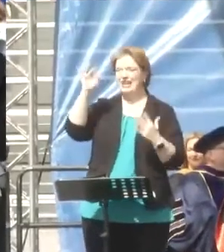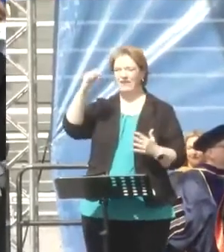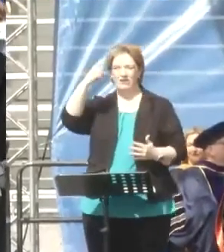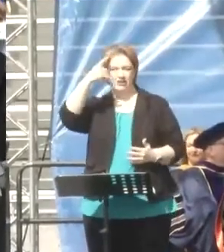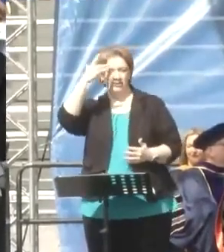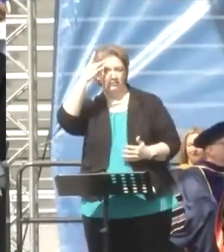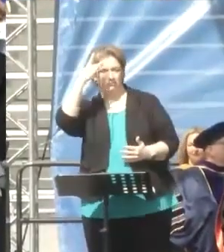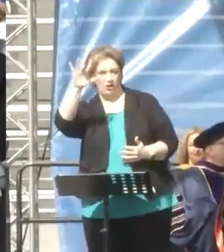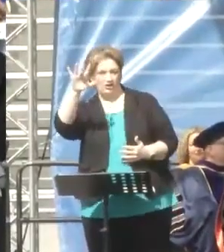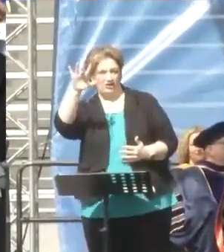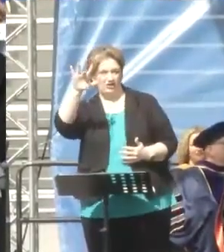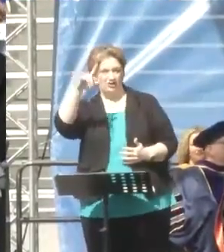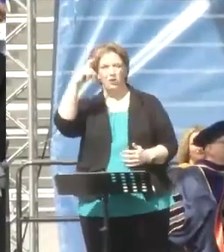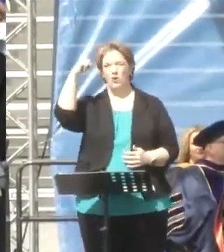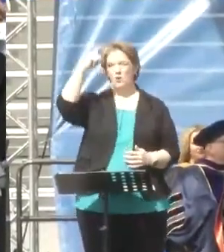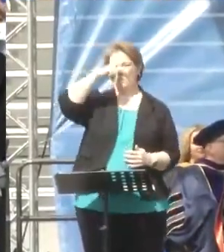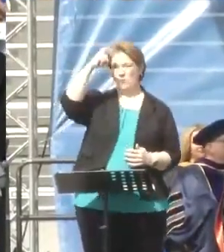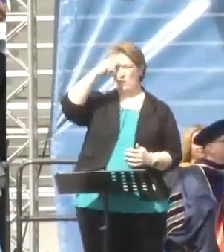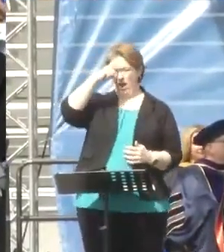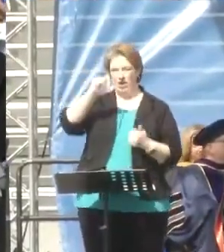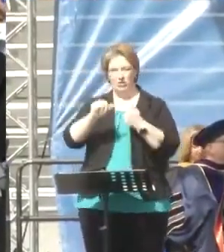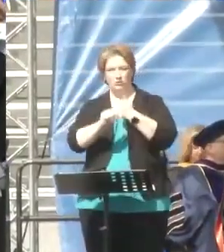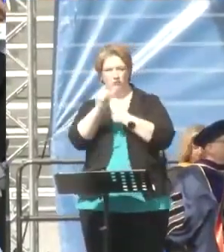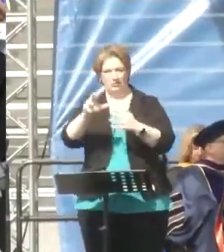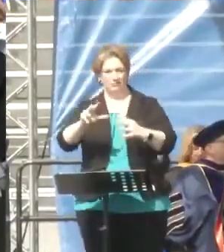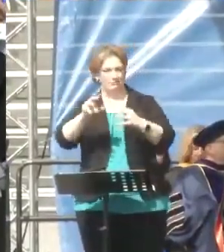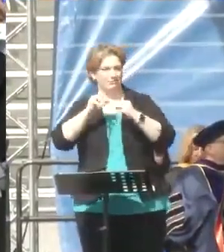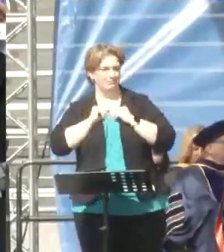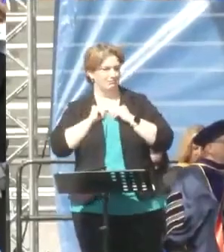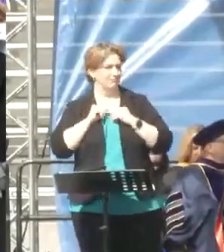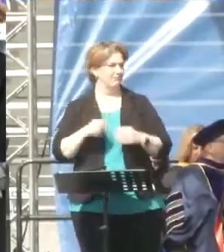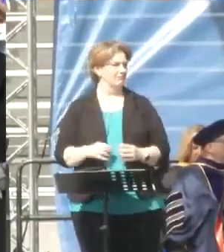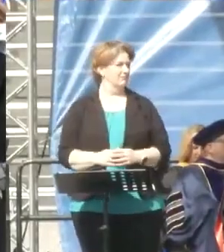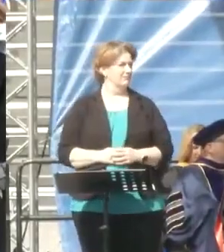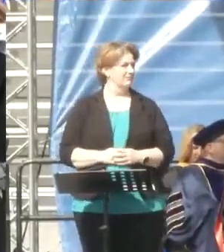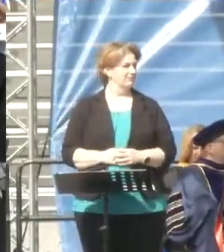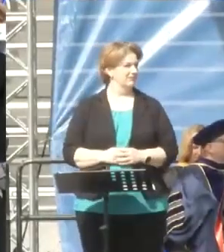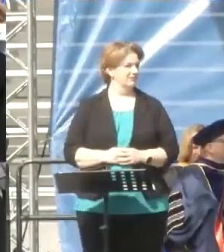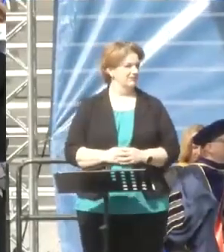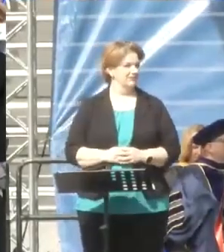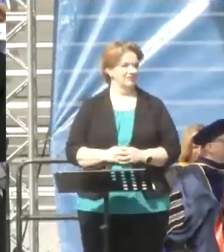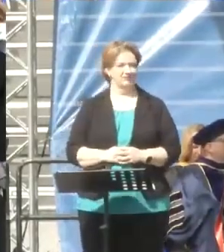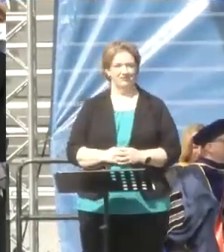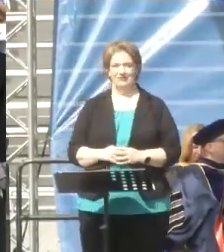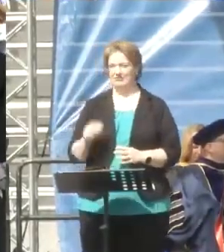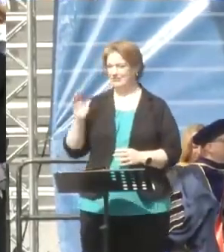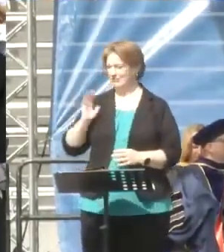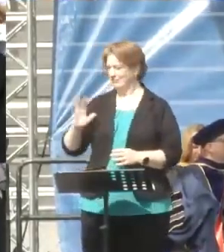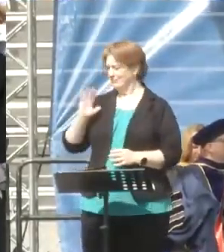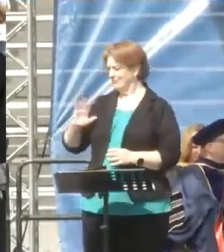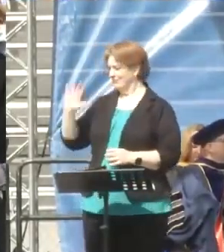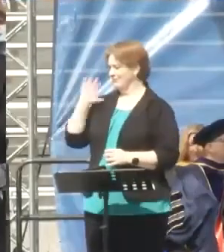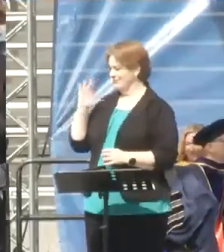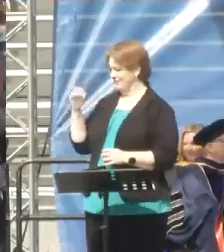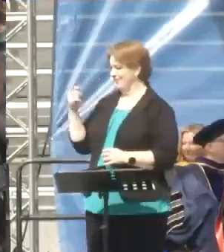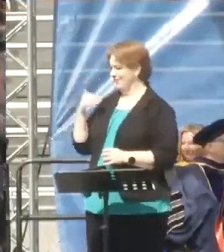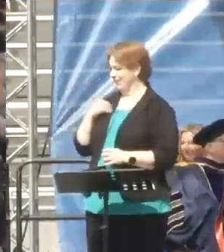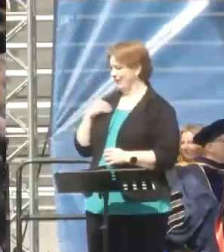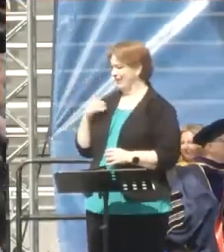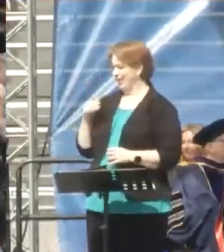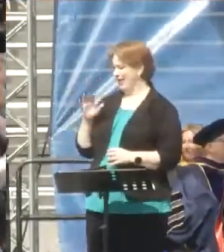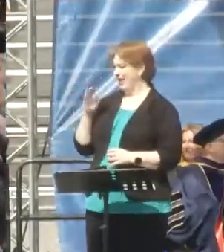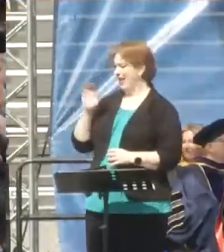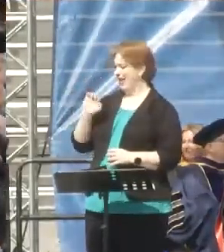Take smart risks. Early in my career, I joined two colleagues, Eli Harari and Jack Yuan, all three of us